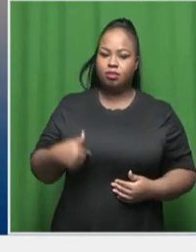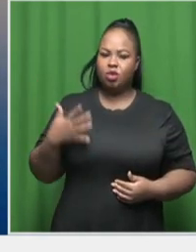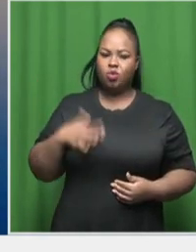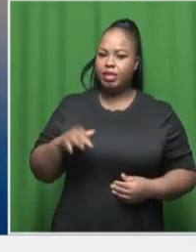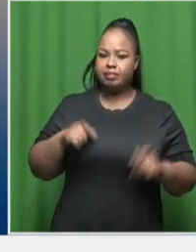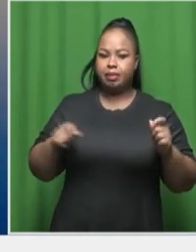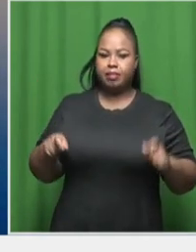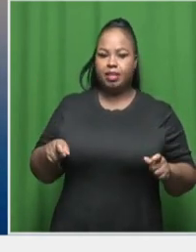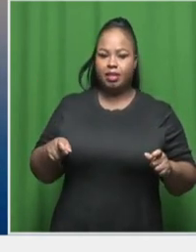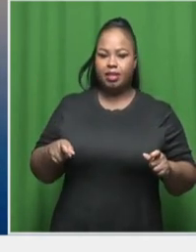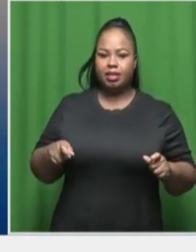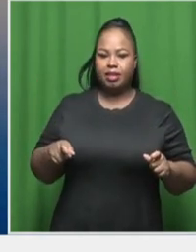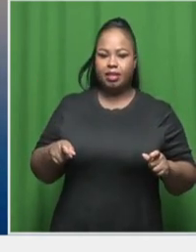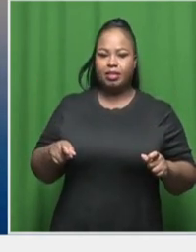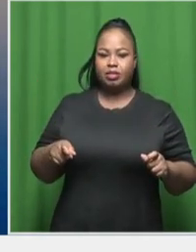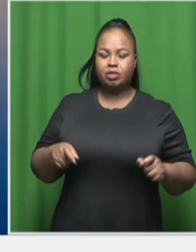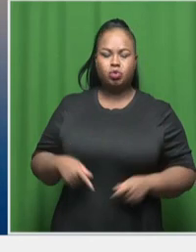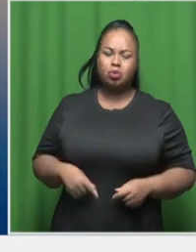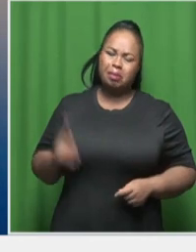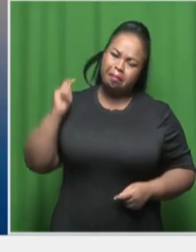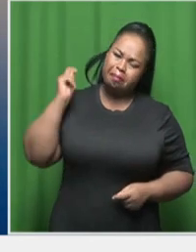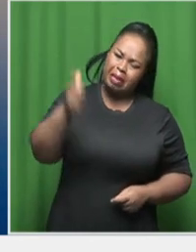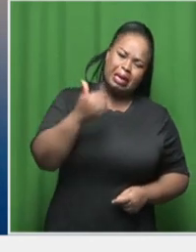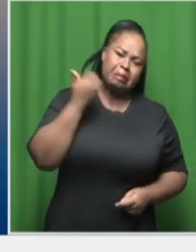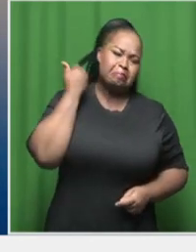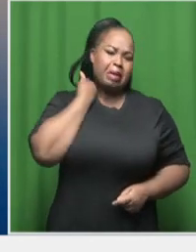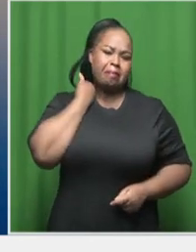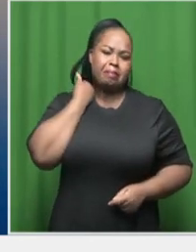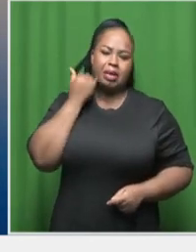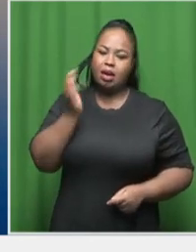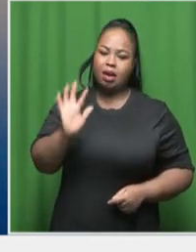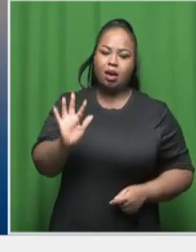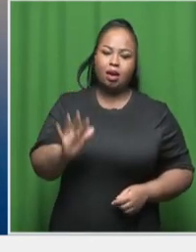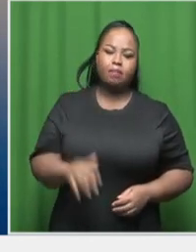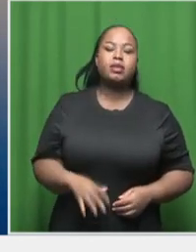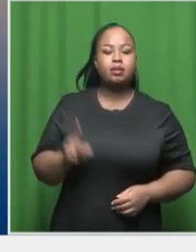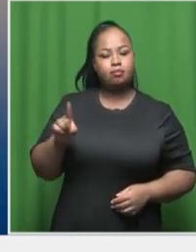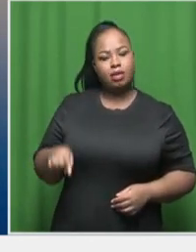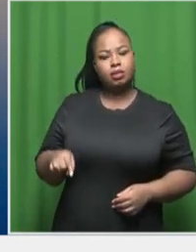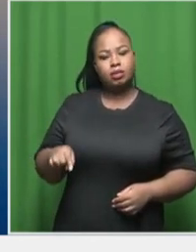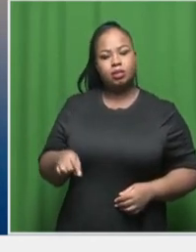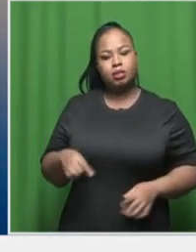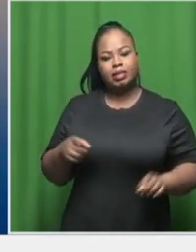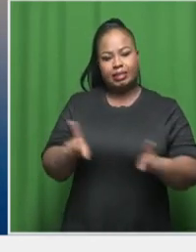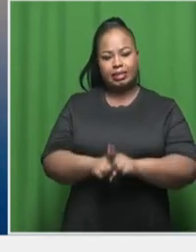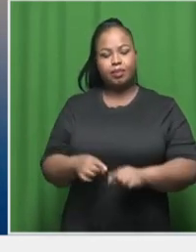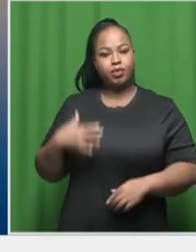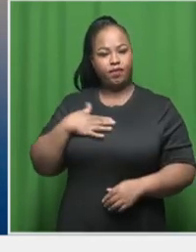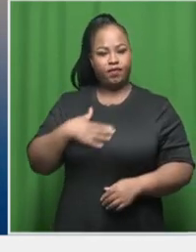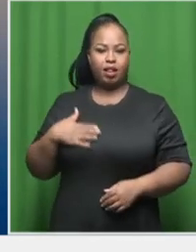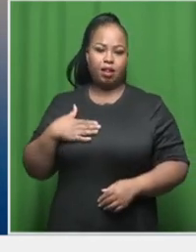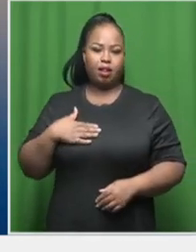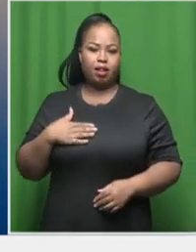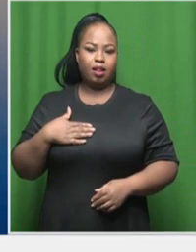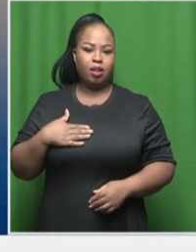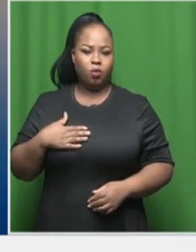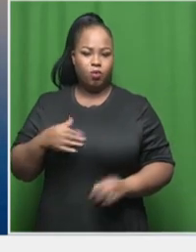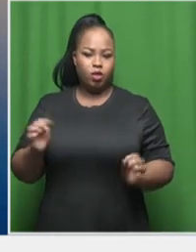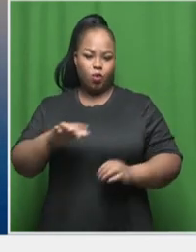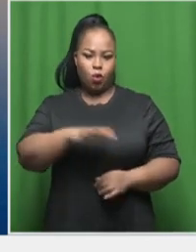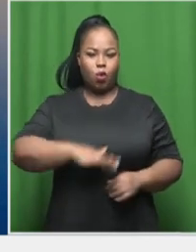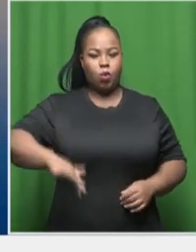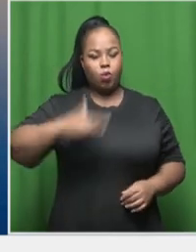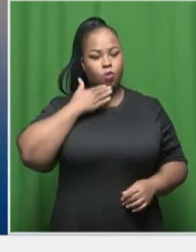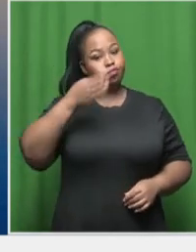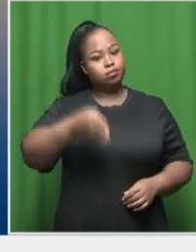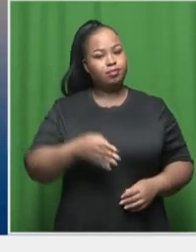to break their bank accounts for that, but they have to be able to have the same feel with everybody who would be